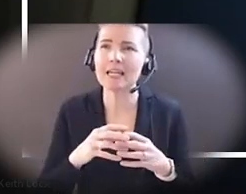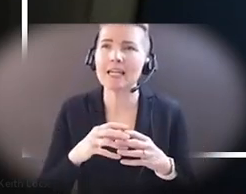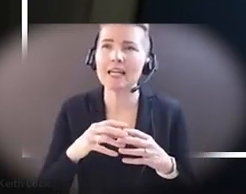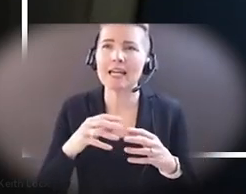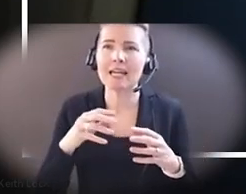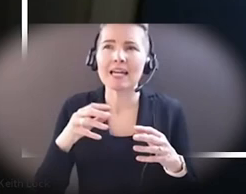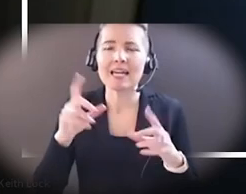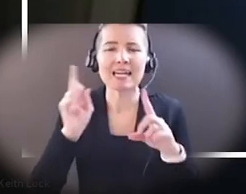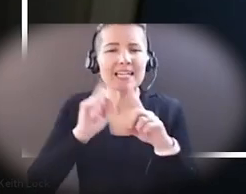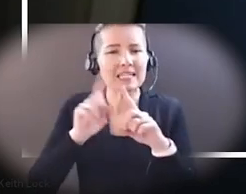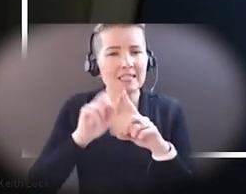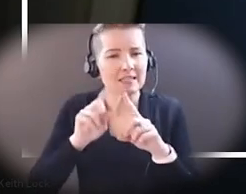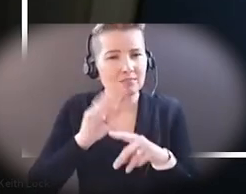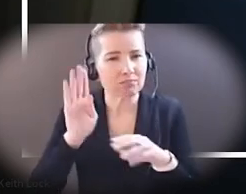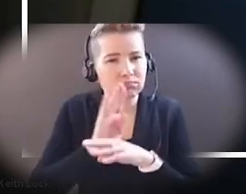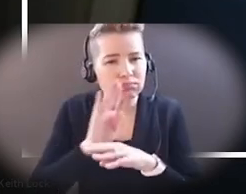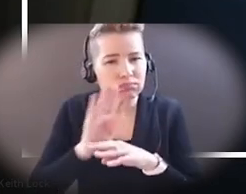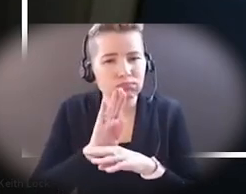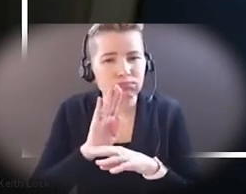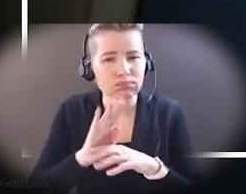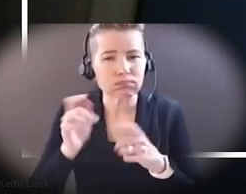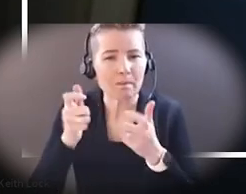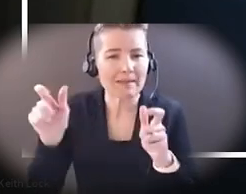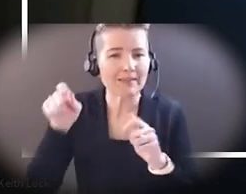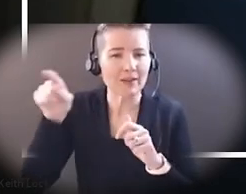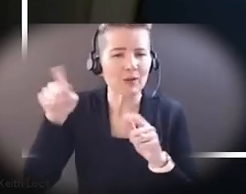other types of businesses.